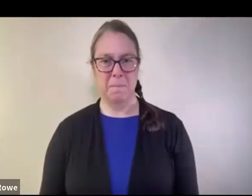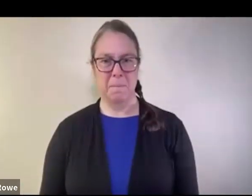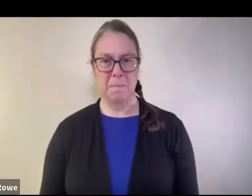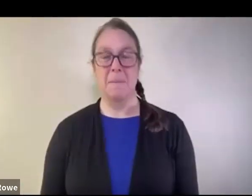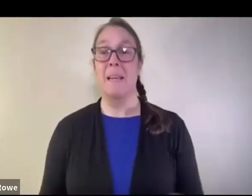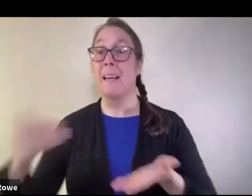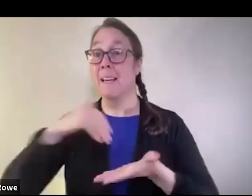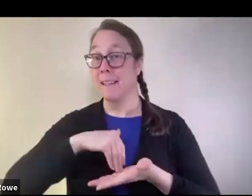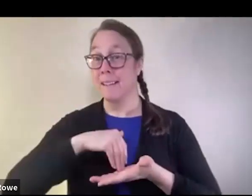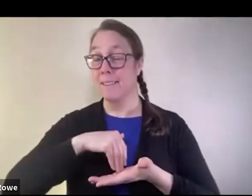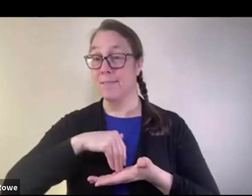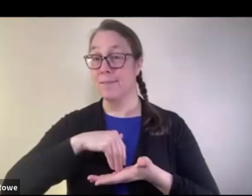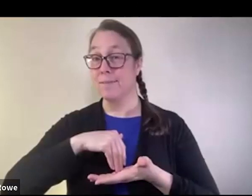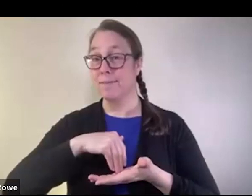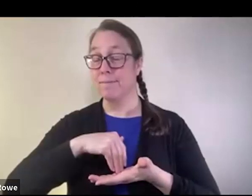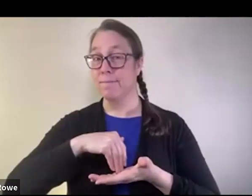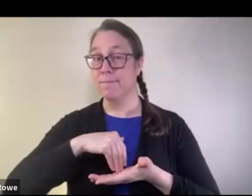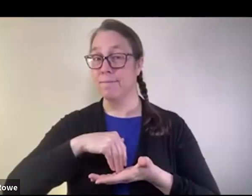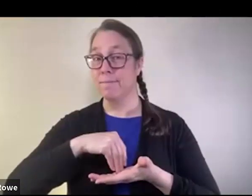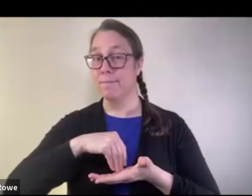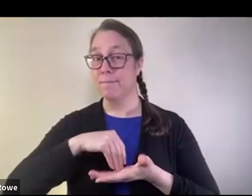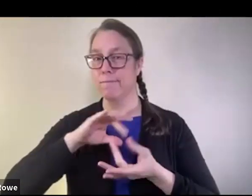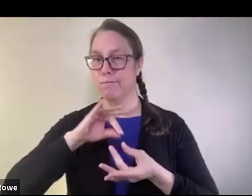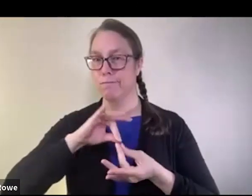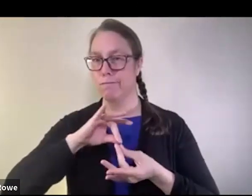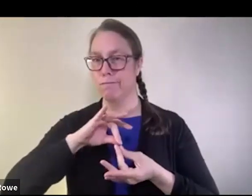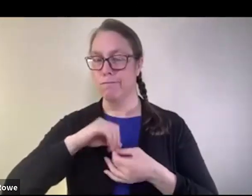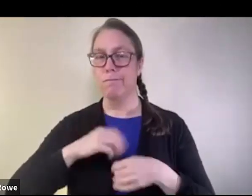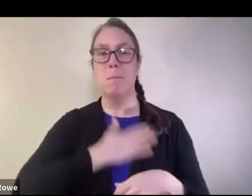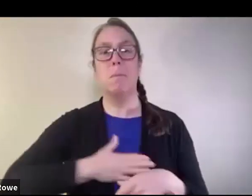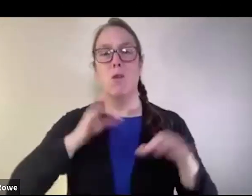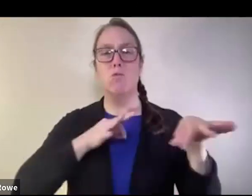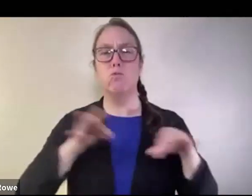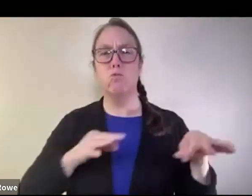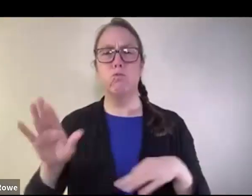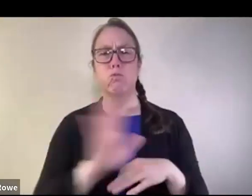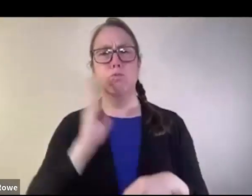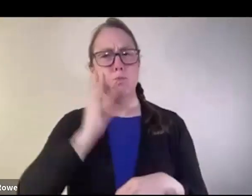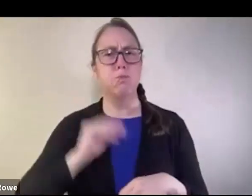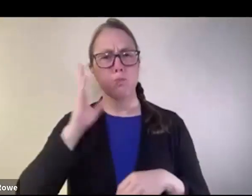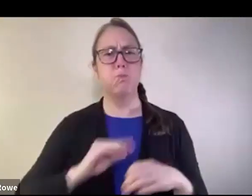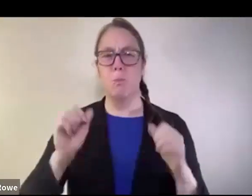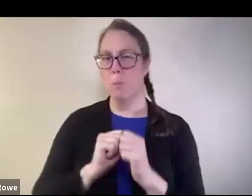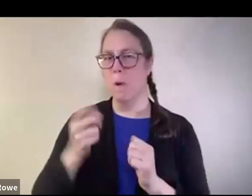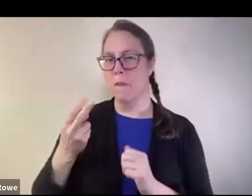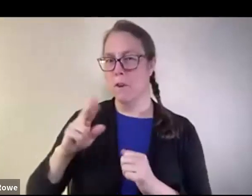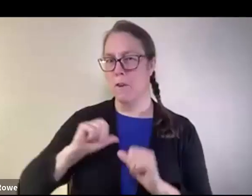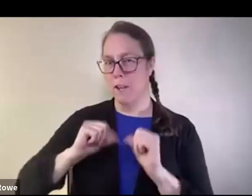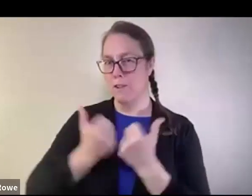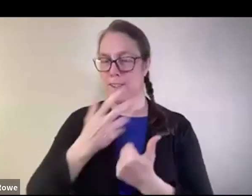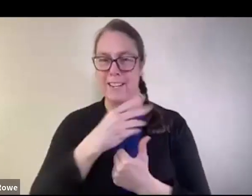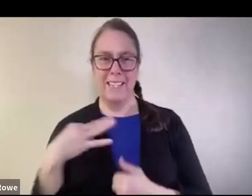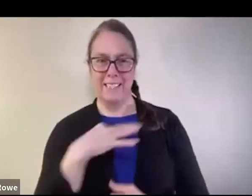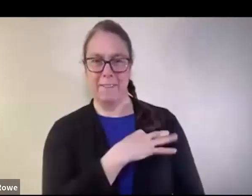Once again, I'll repeat it. Please describe your experiences with the VR